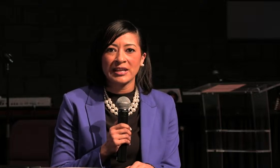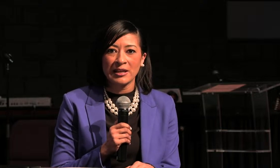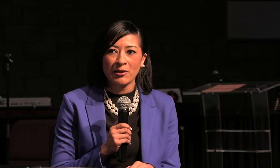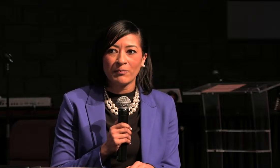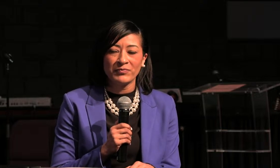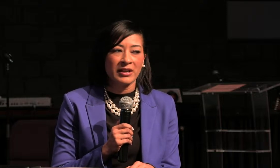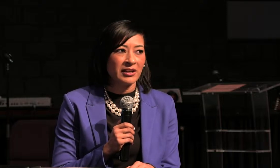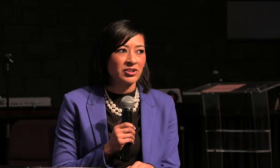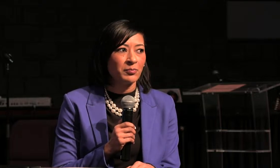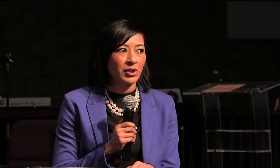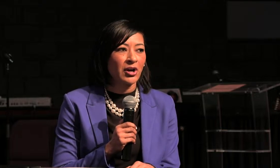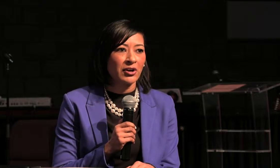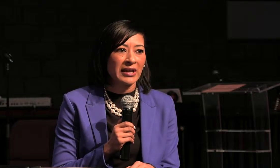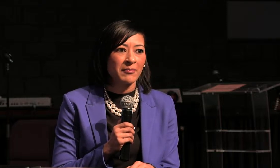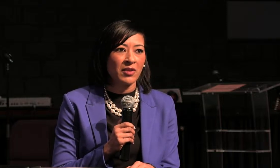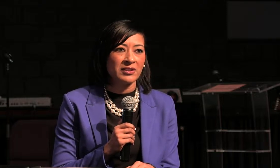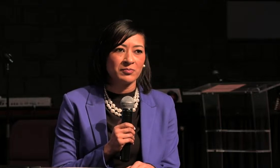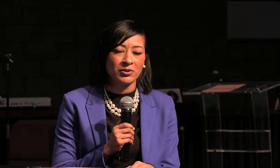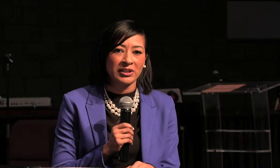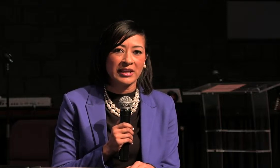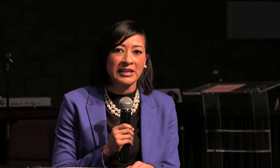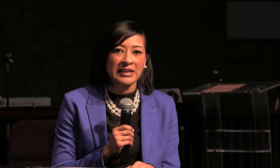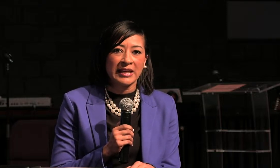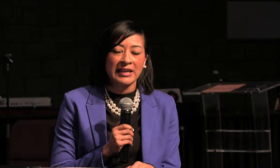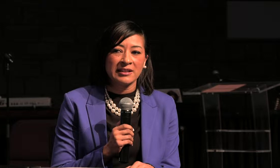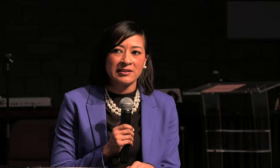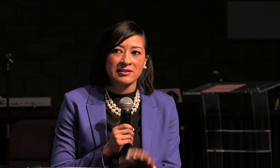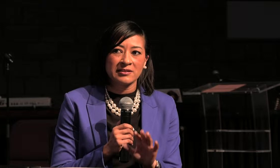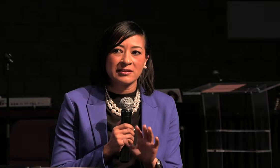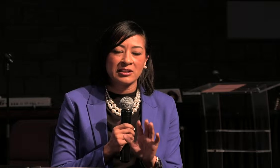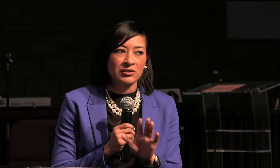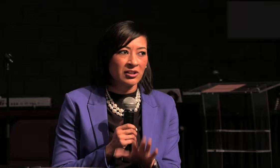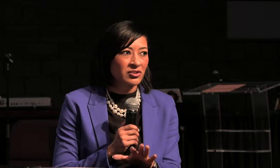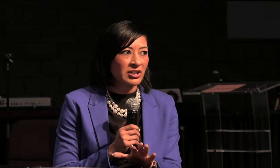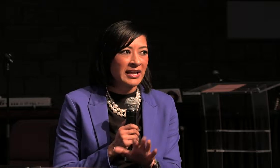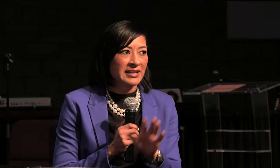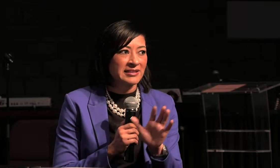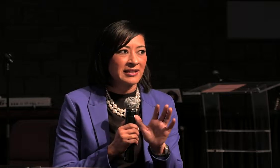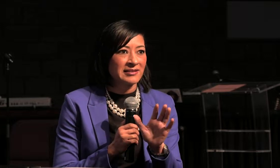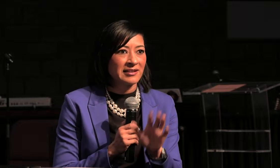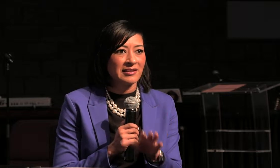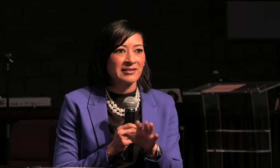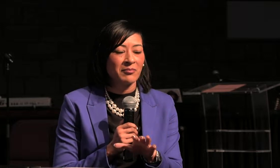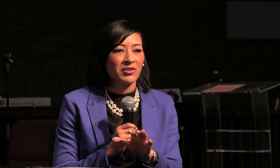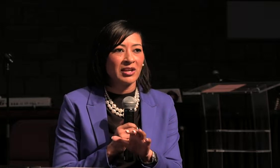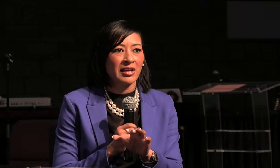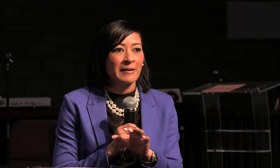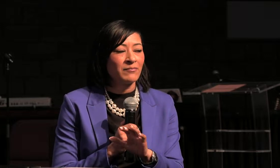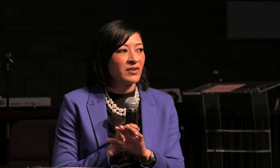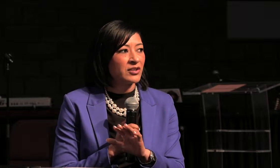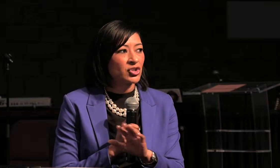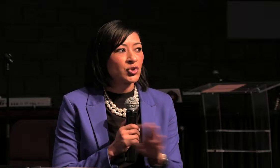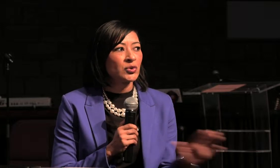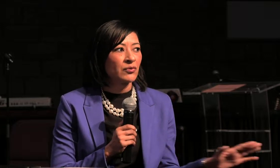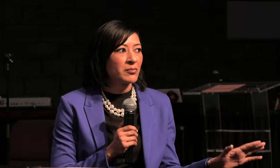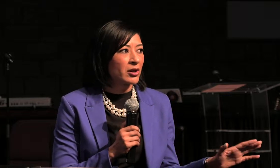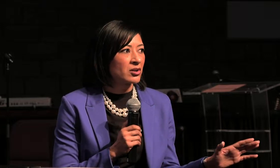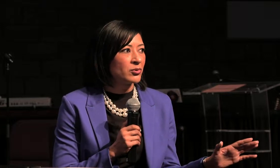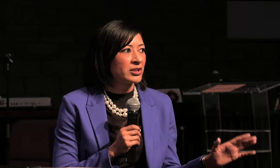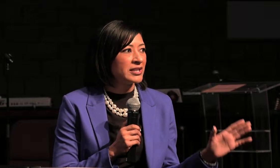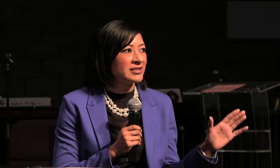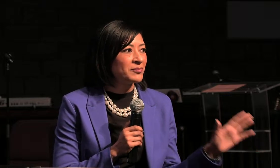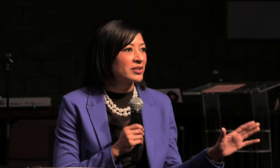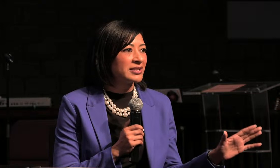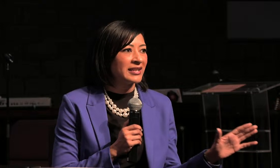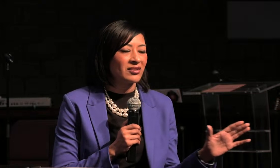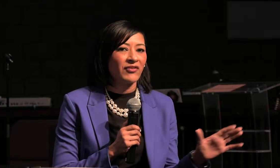to him to put her name on this building. And, you know, Dr. Yates has done something that is truly remarkable.